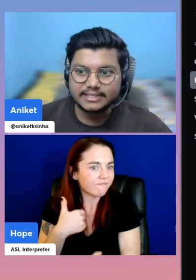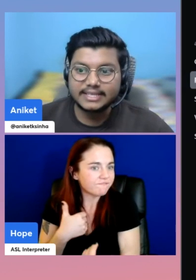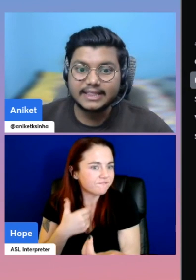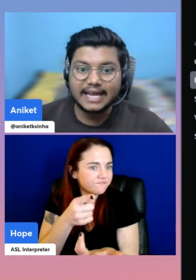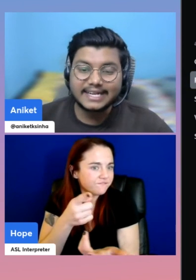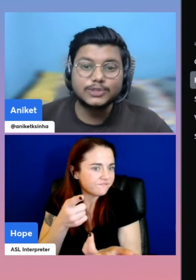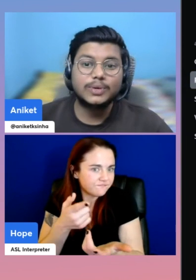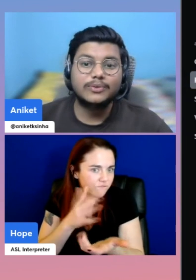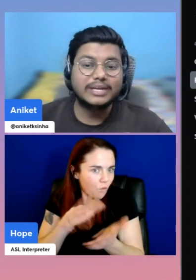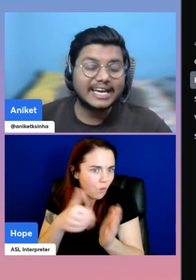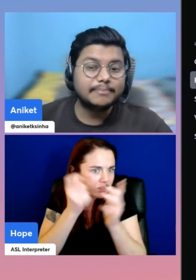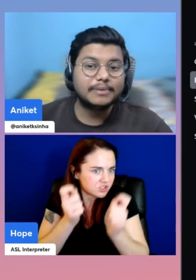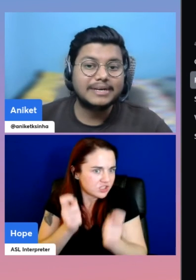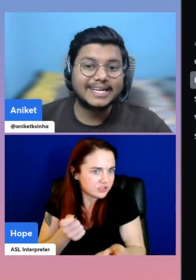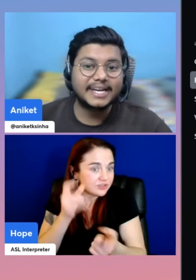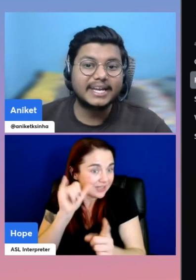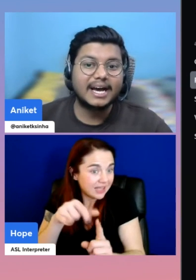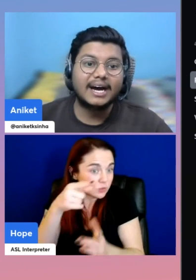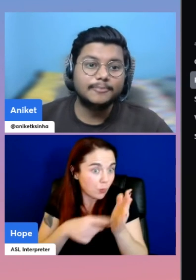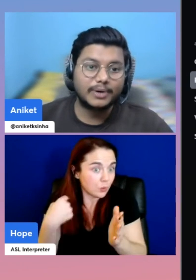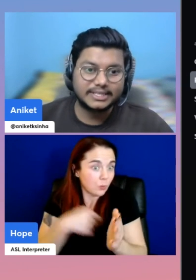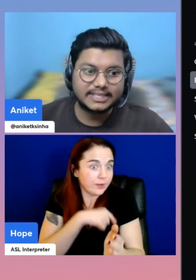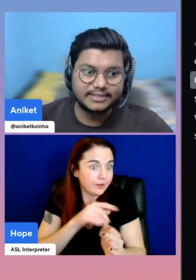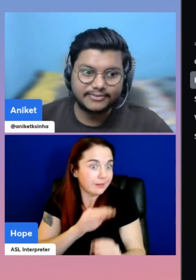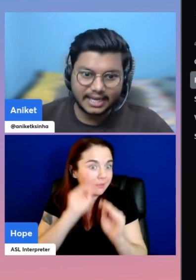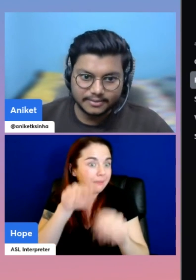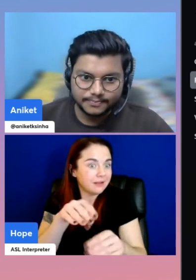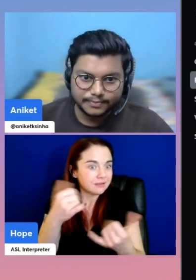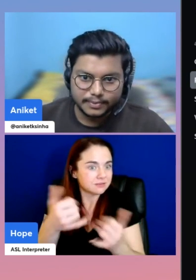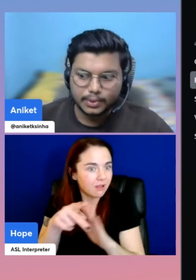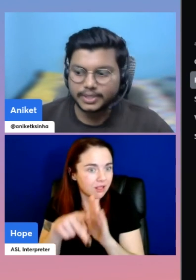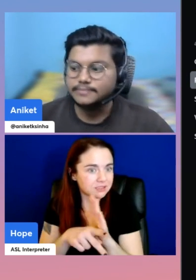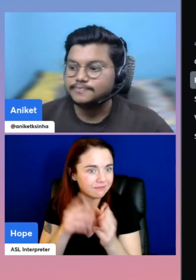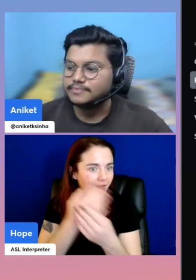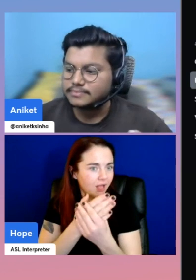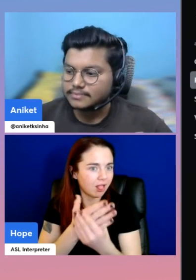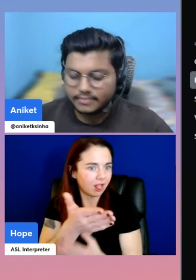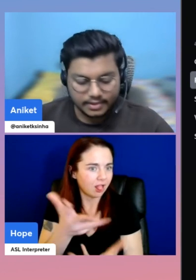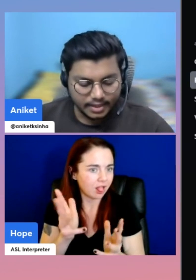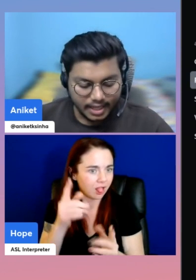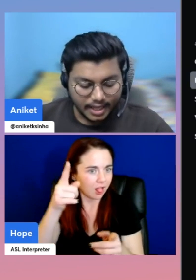these changes, and that is what we are implementing in our policy file. Okay,